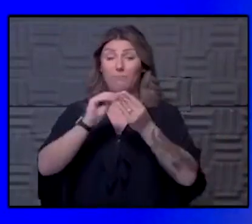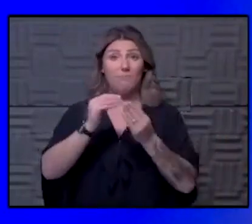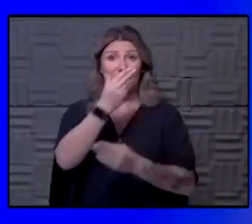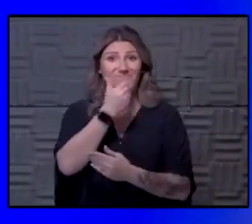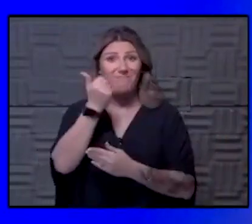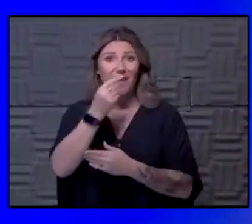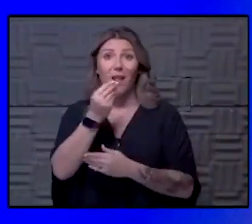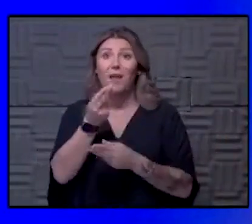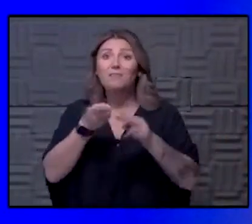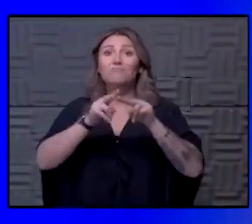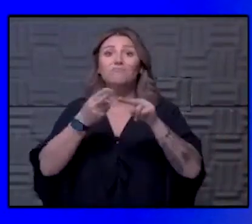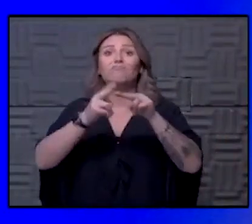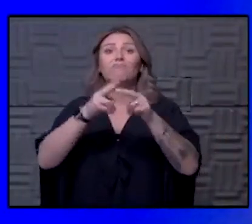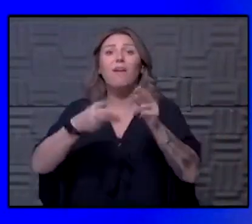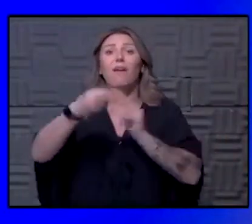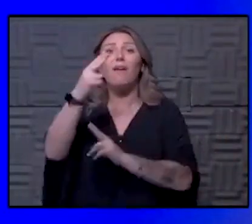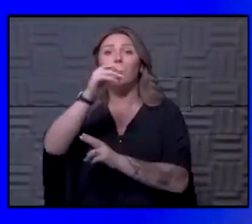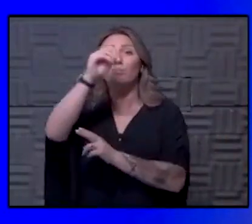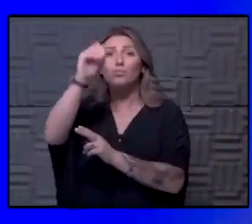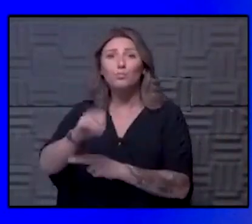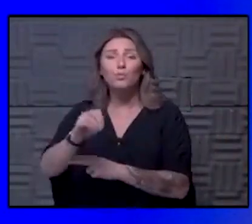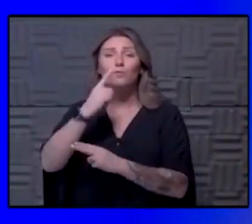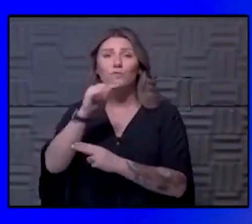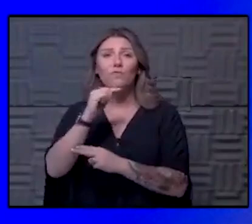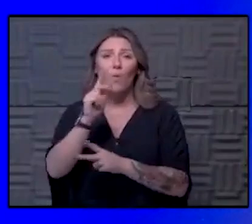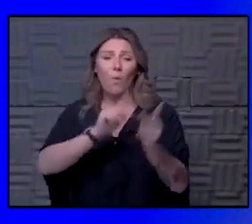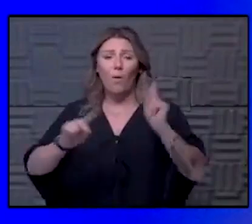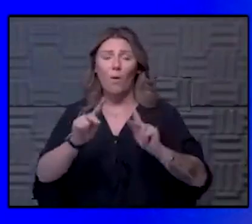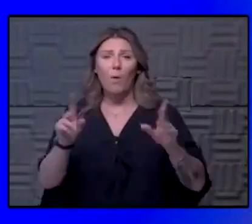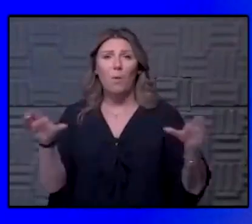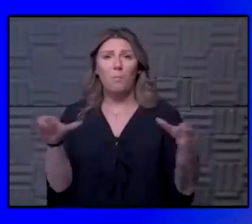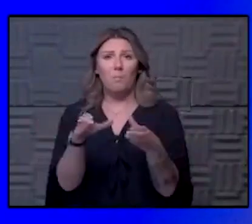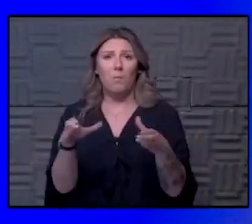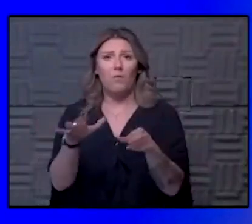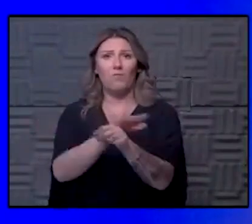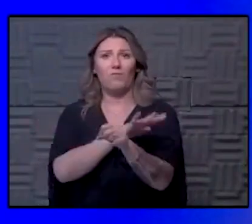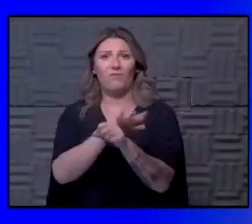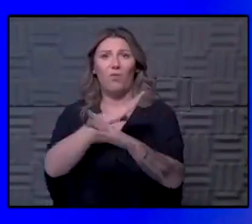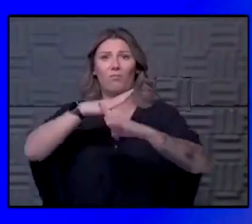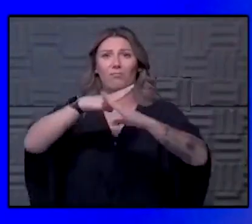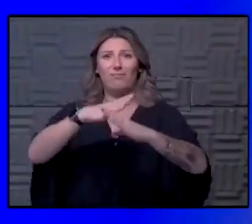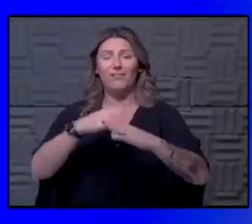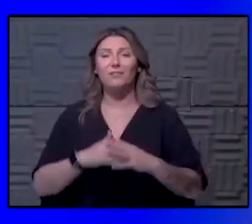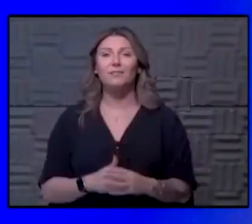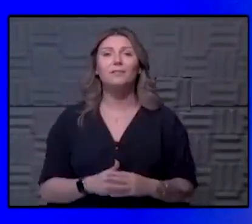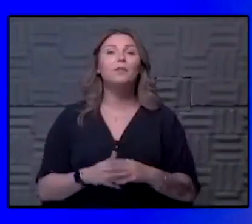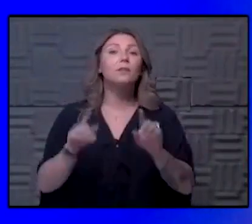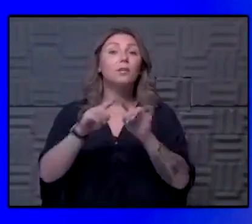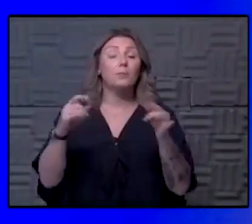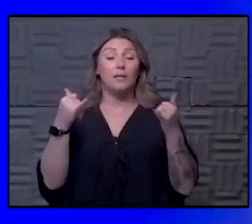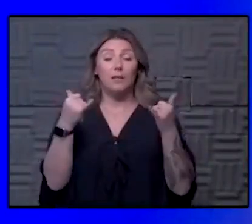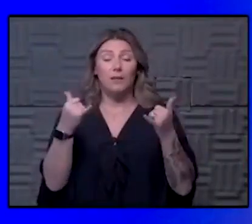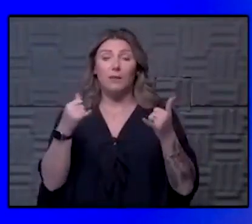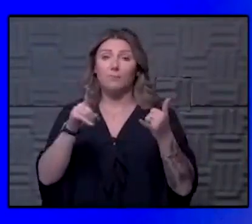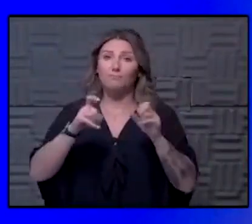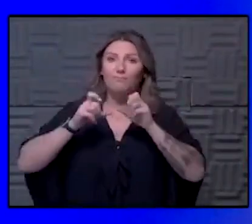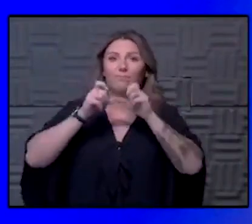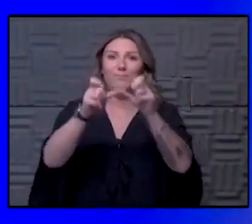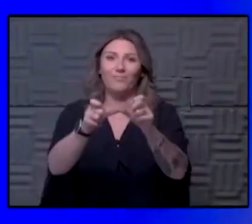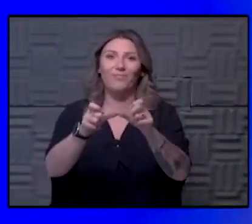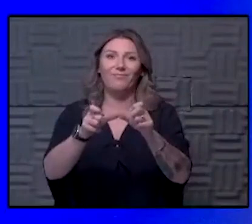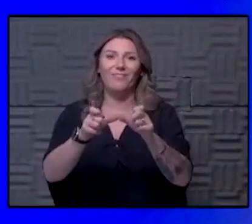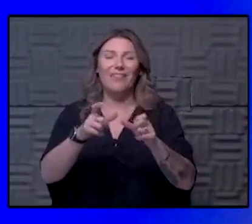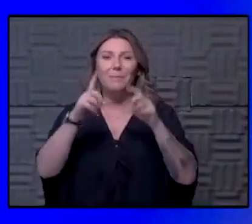steadily increasing towards higher percentage to gain that population immunity. But right now, got to continue still to do